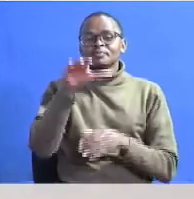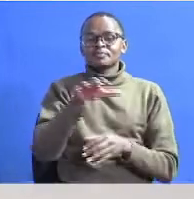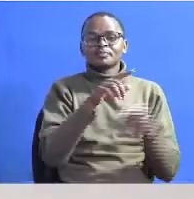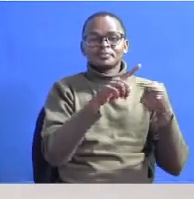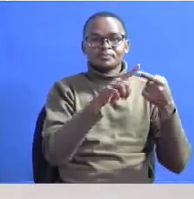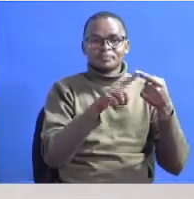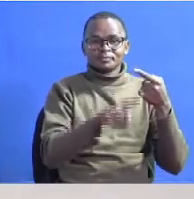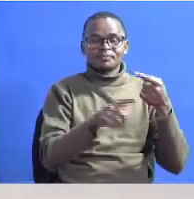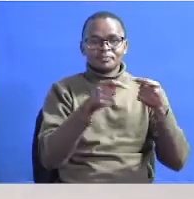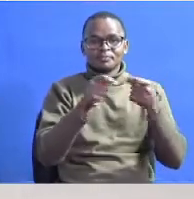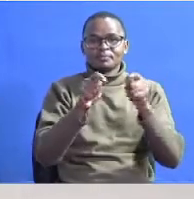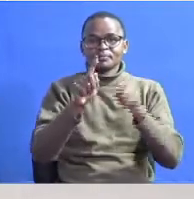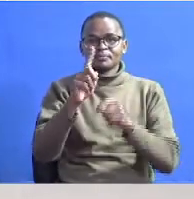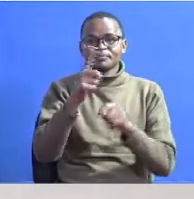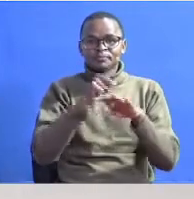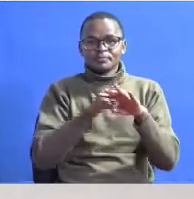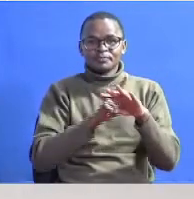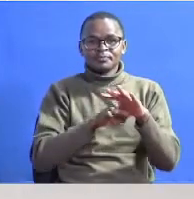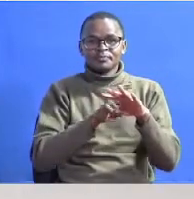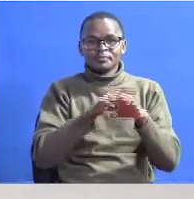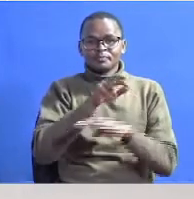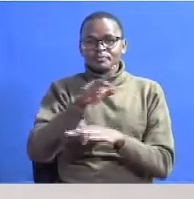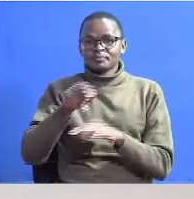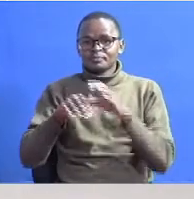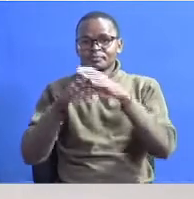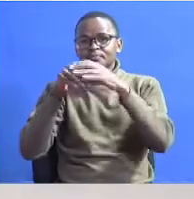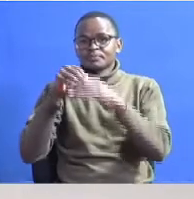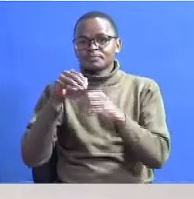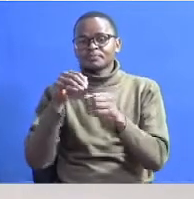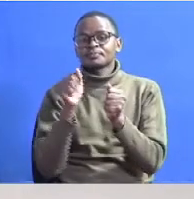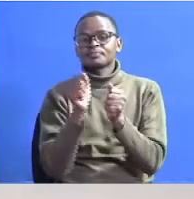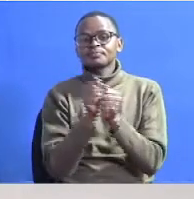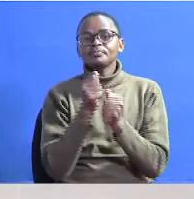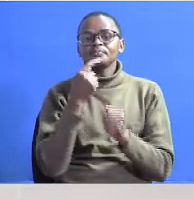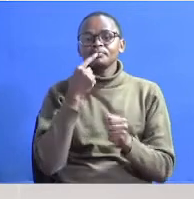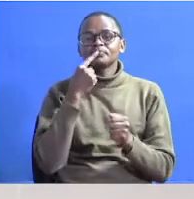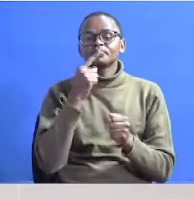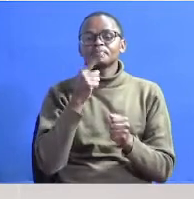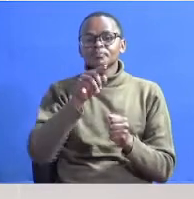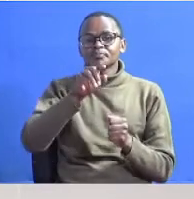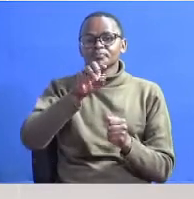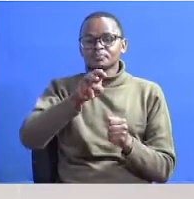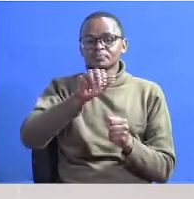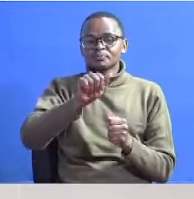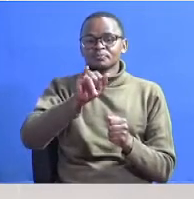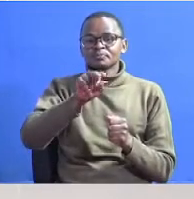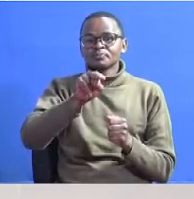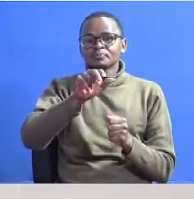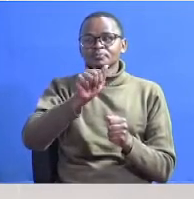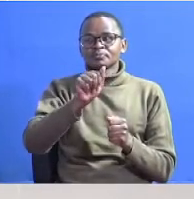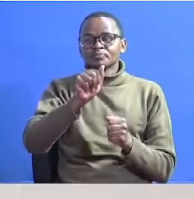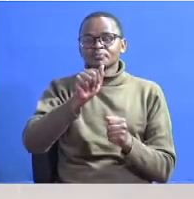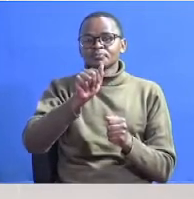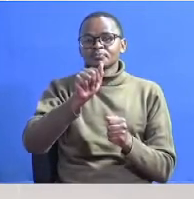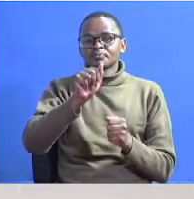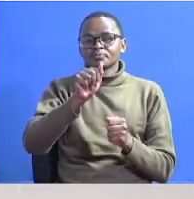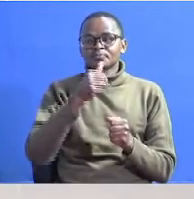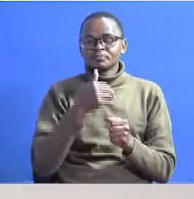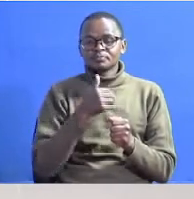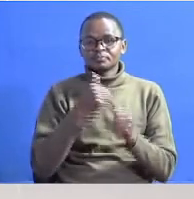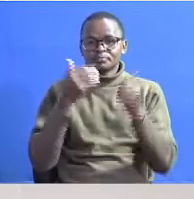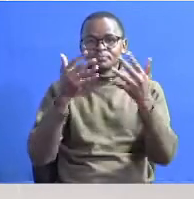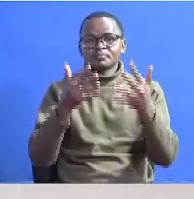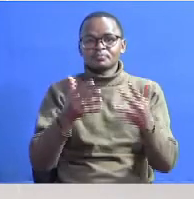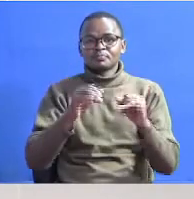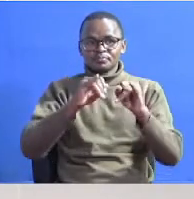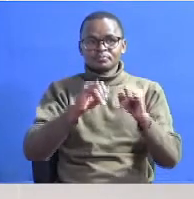but you're going to try it for the first time, probably walking outside with it. So Martin Maina, probably let me just get your insights. You're going to usher in